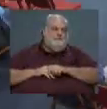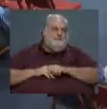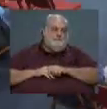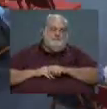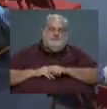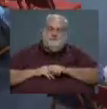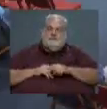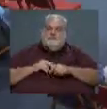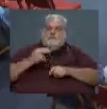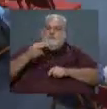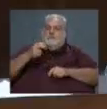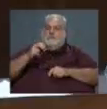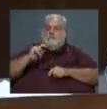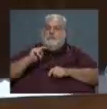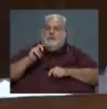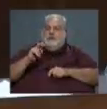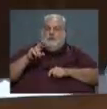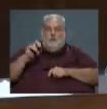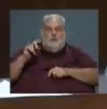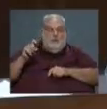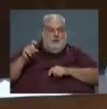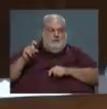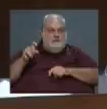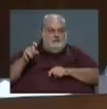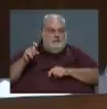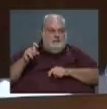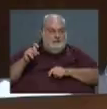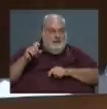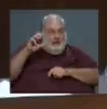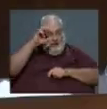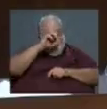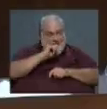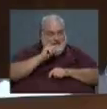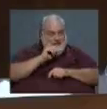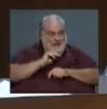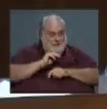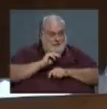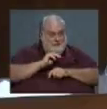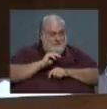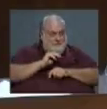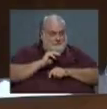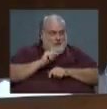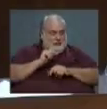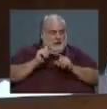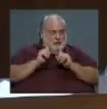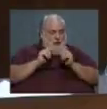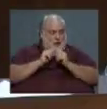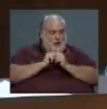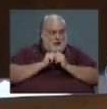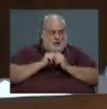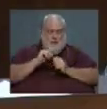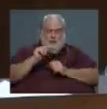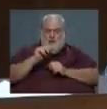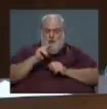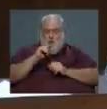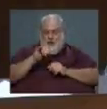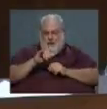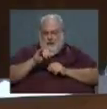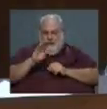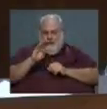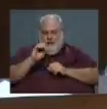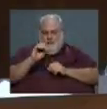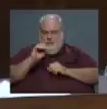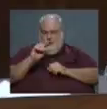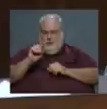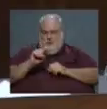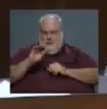Director Hendricks, you're recognized, please. I guess I am. The thing that I need to talk to Tony Brzezinski. Tony,